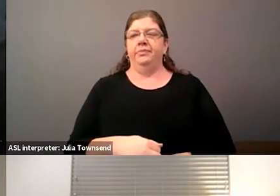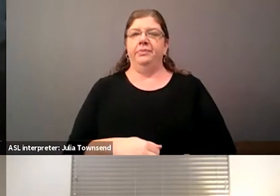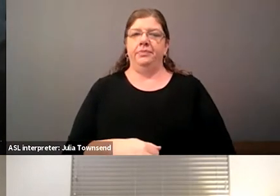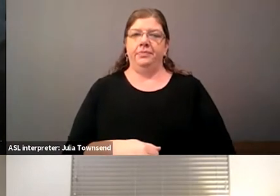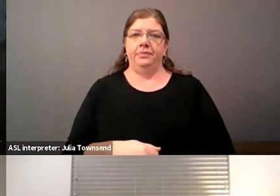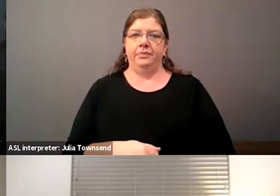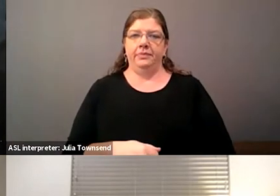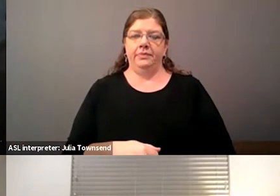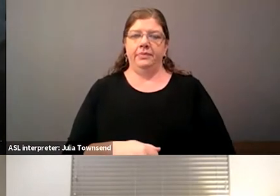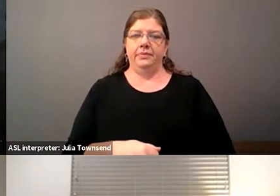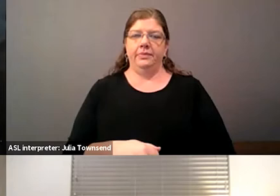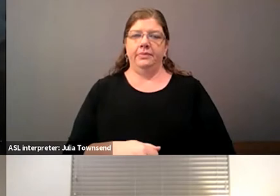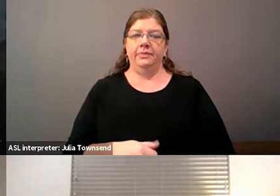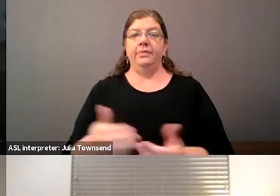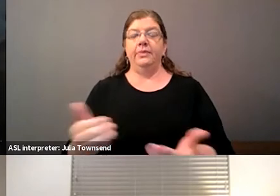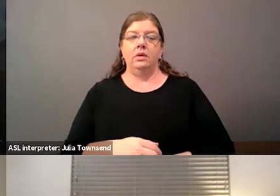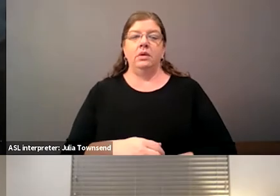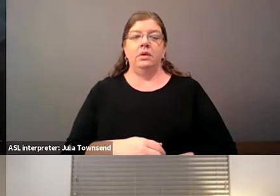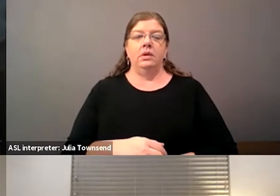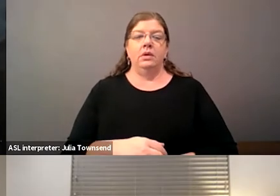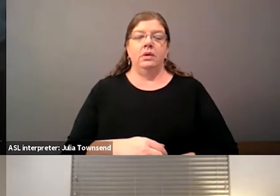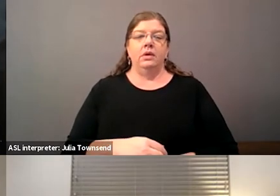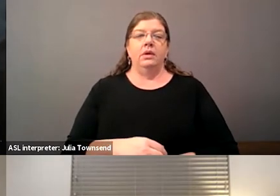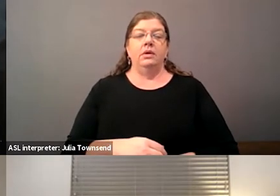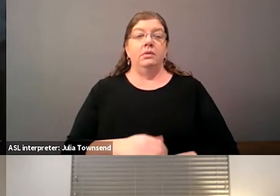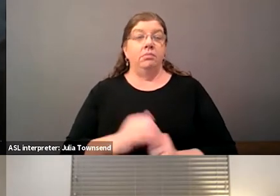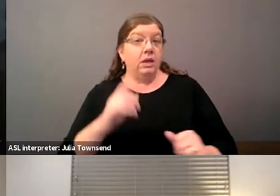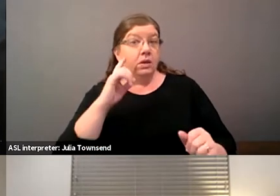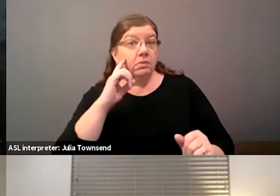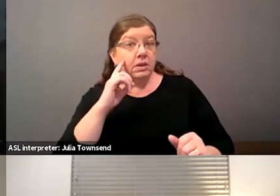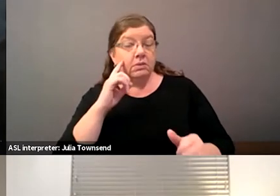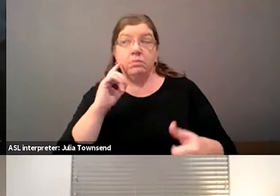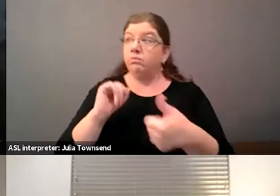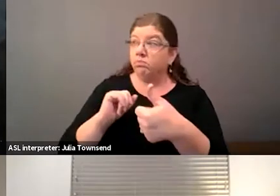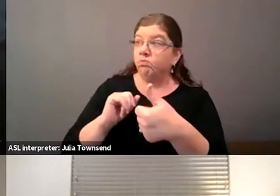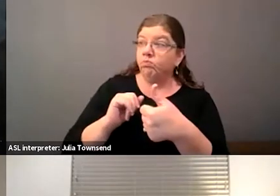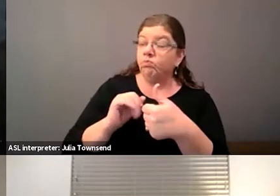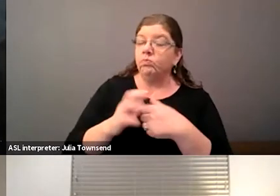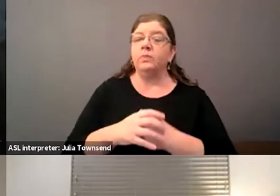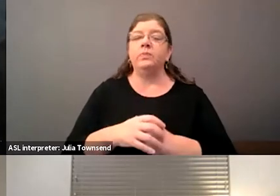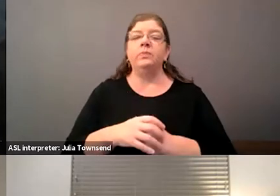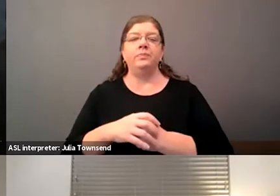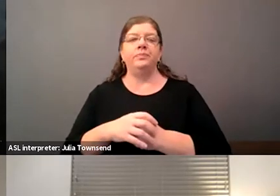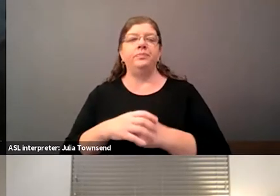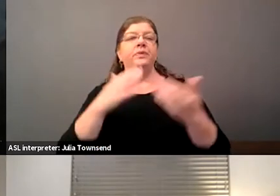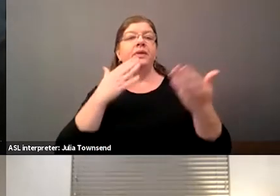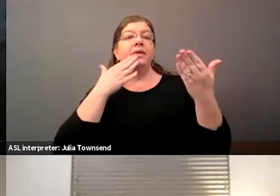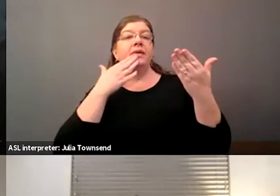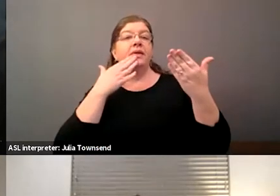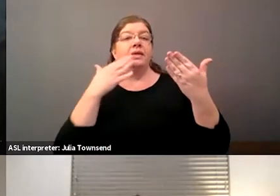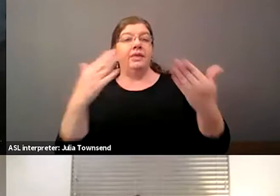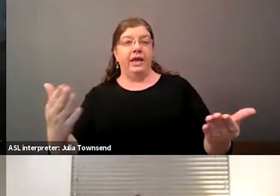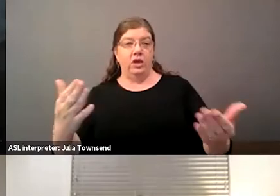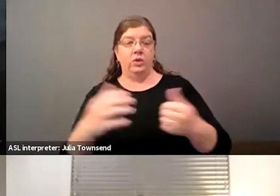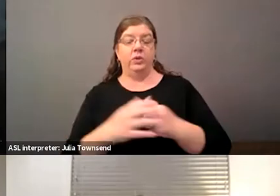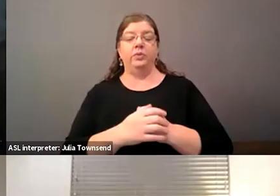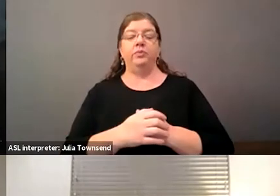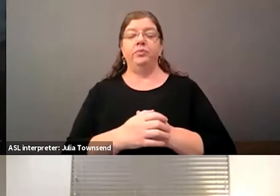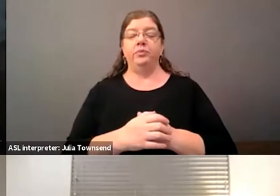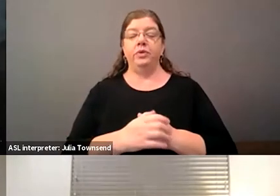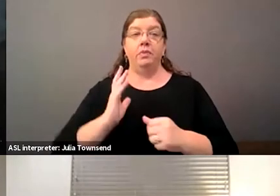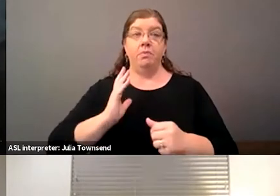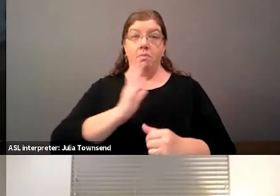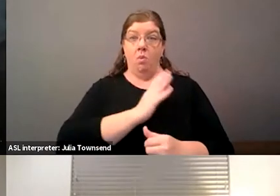thank you next we have peggy wilson can you hear me yes go ahead yes thank you um board